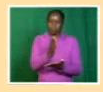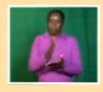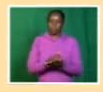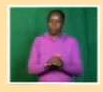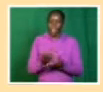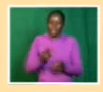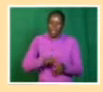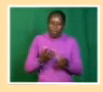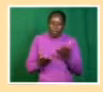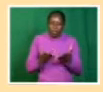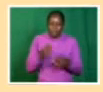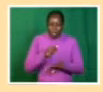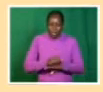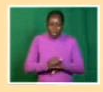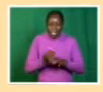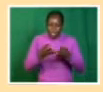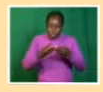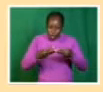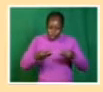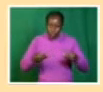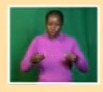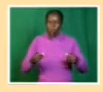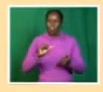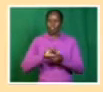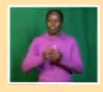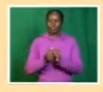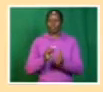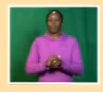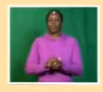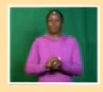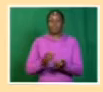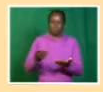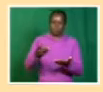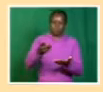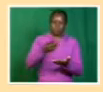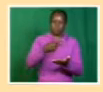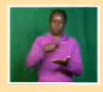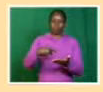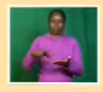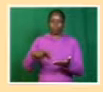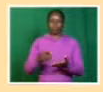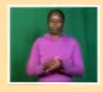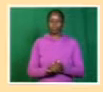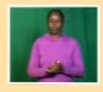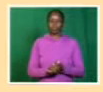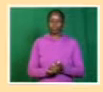able to solve problems involving sketches of quadratic graphs.